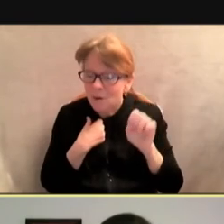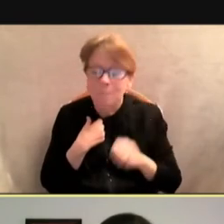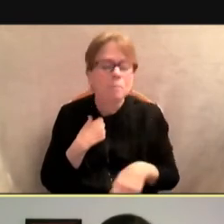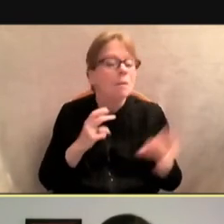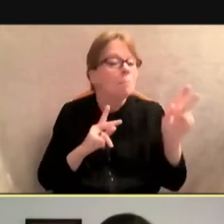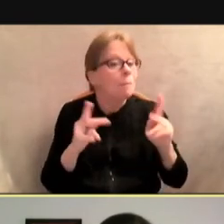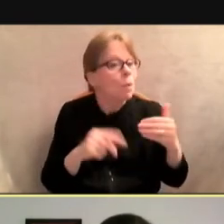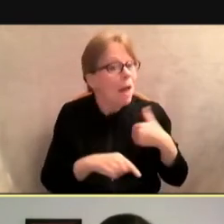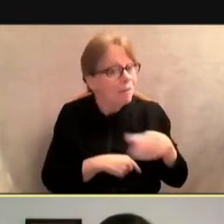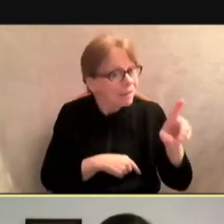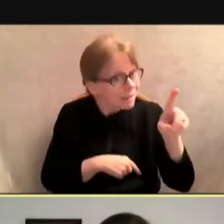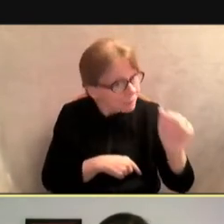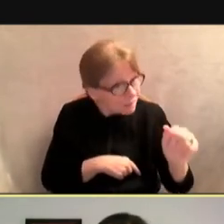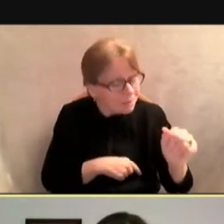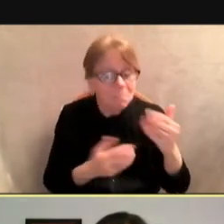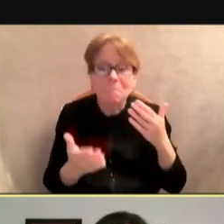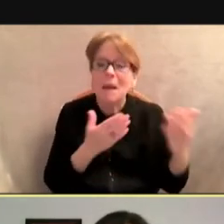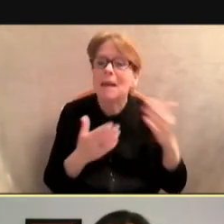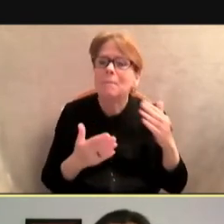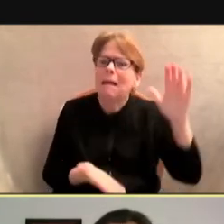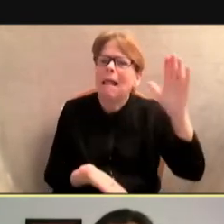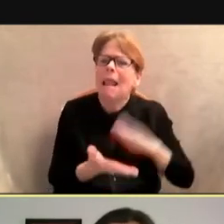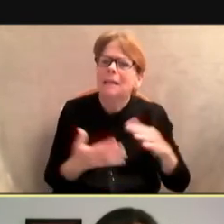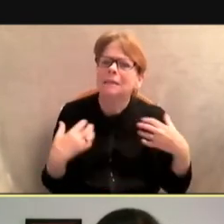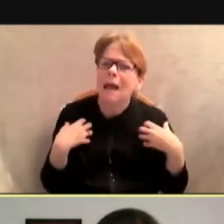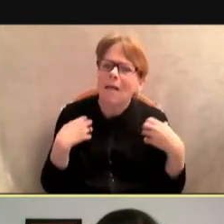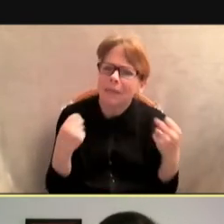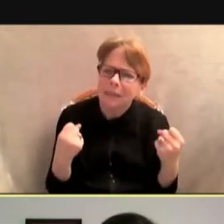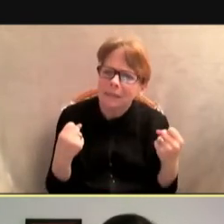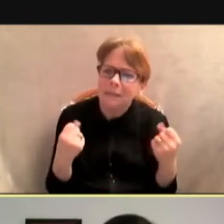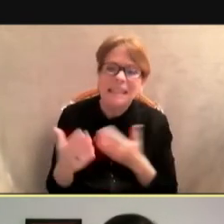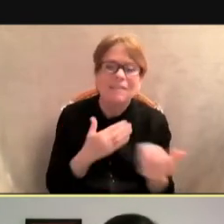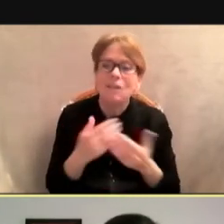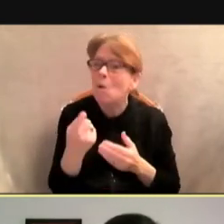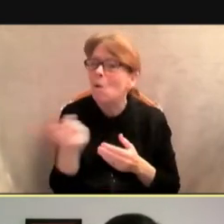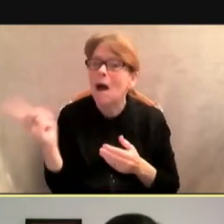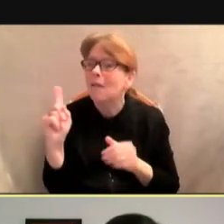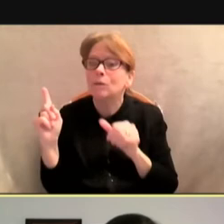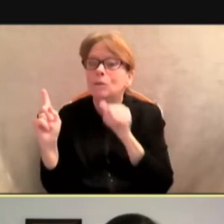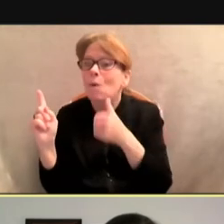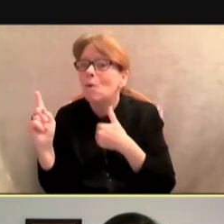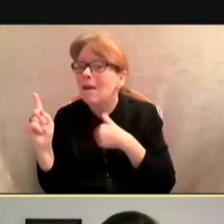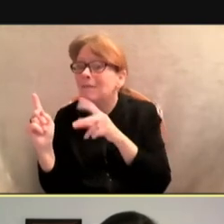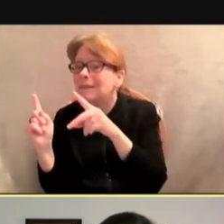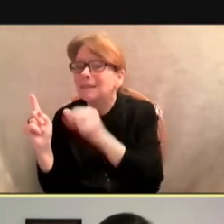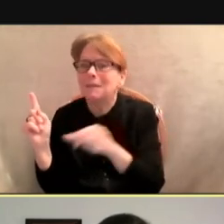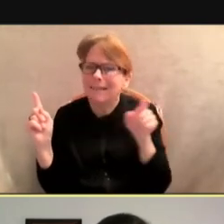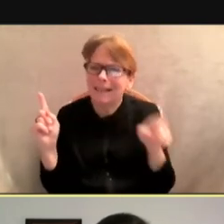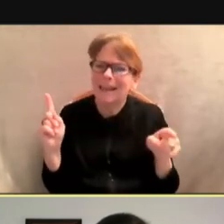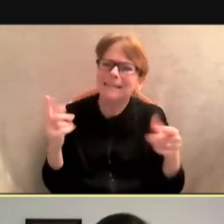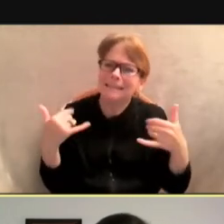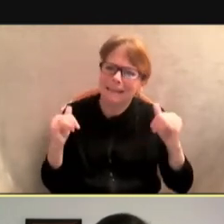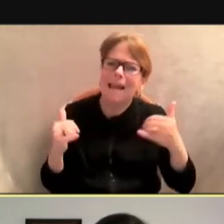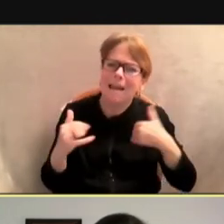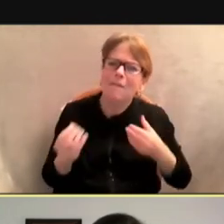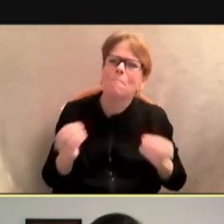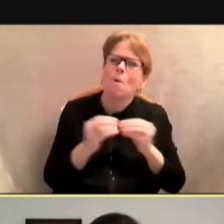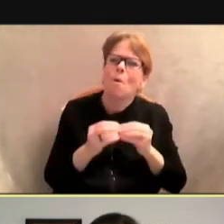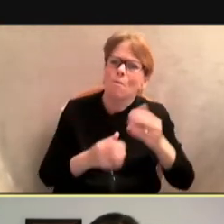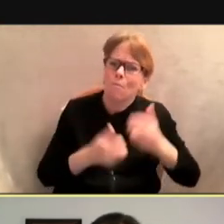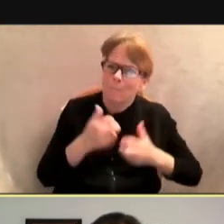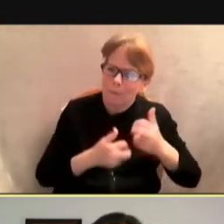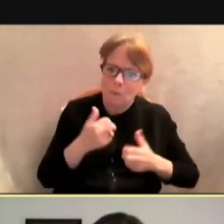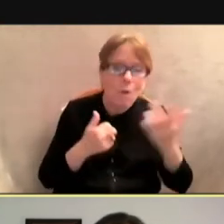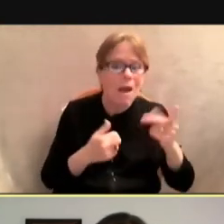not as healthy as their counterparts without disabilities for many reasons, as are listed here. These include being twice more likely to find